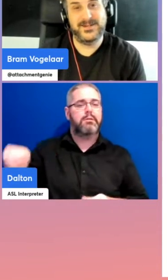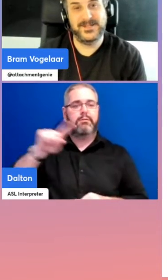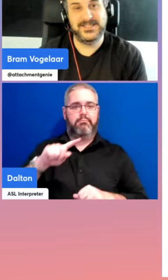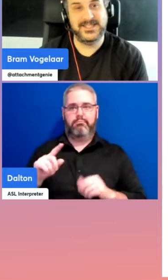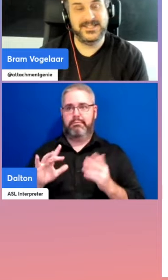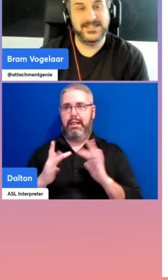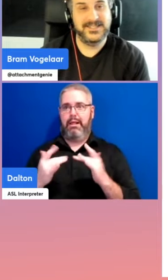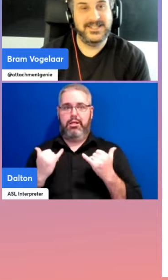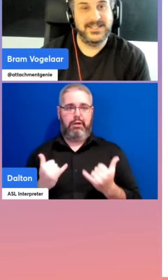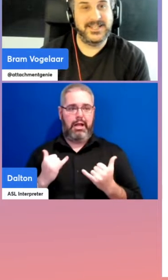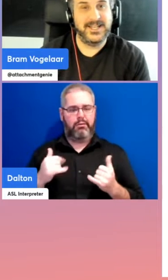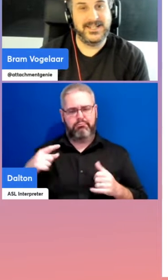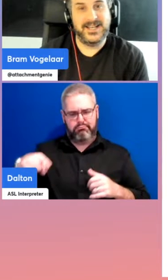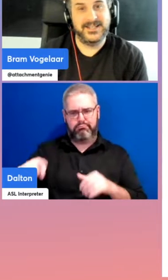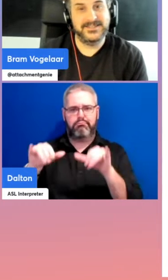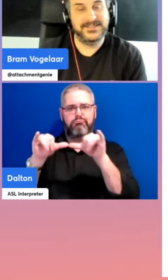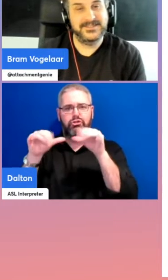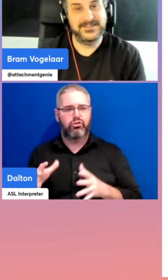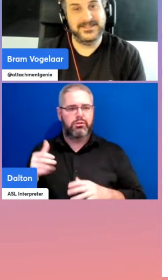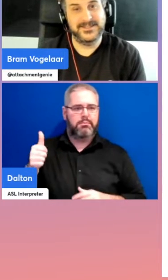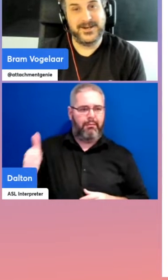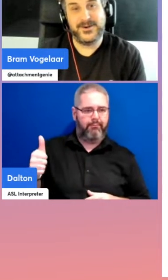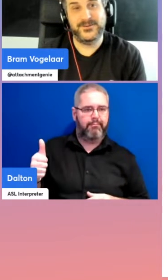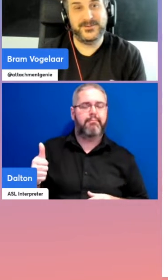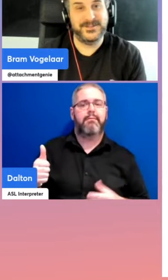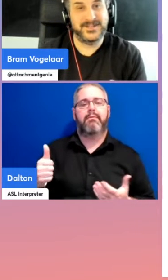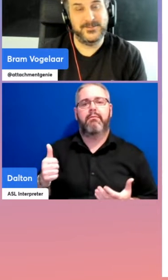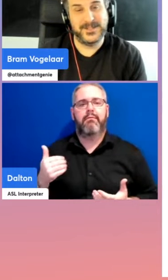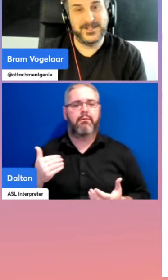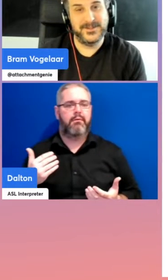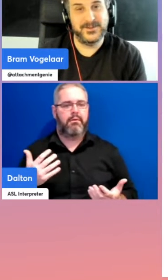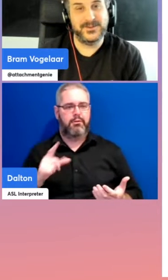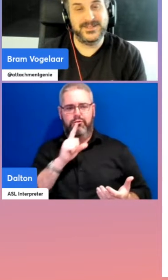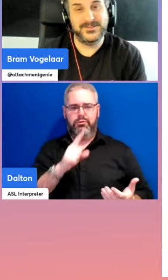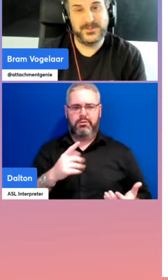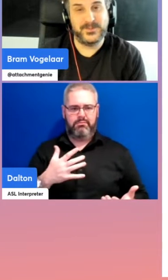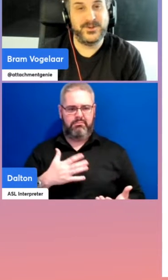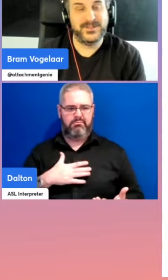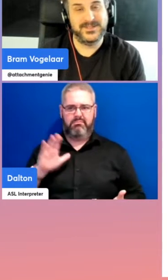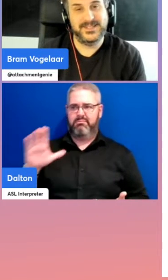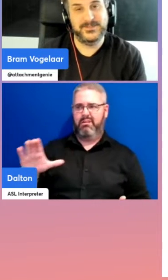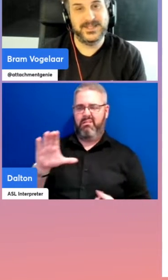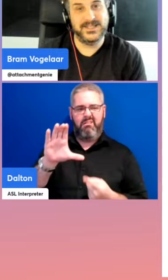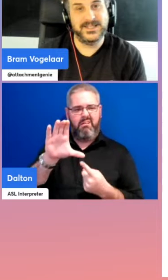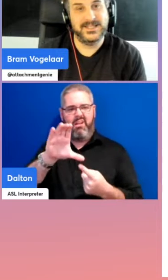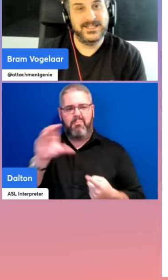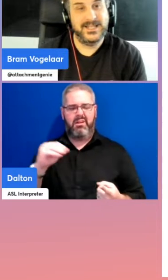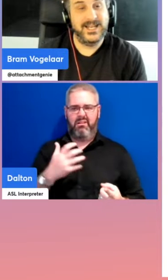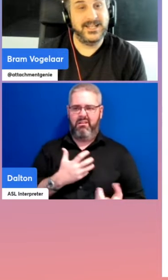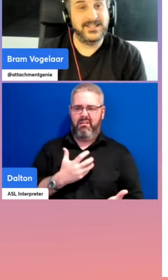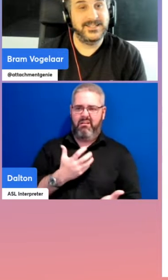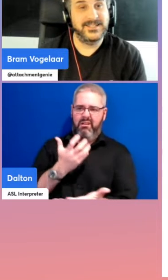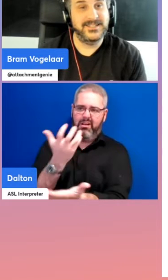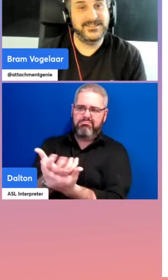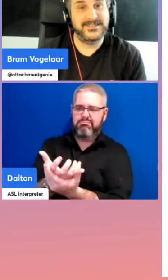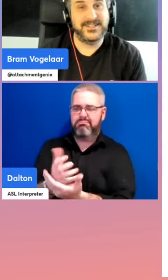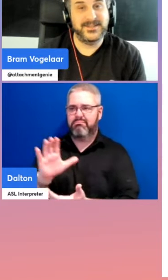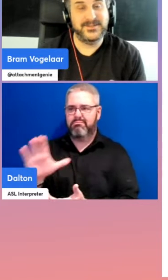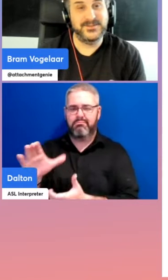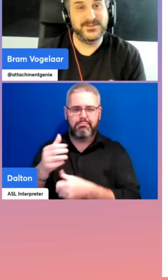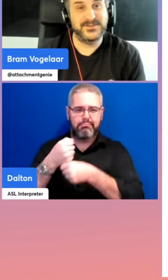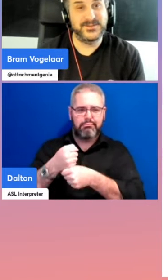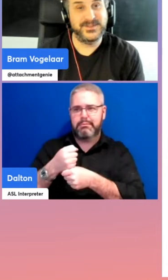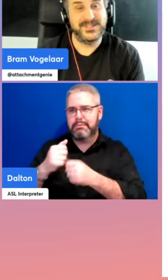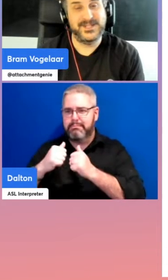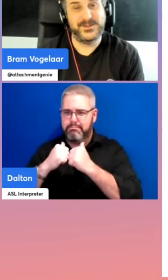a fellow engineer that has heart for his company or the product he's building, and he's